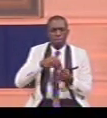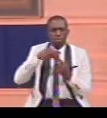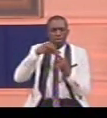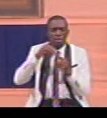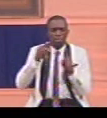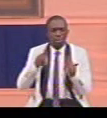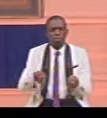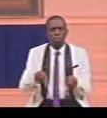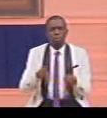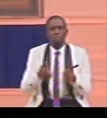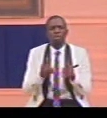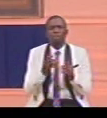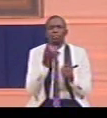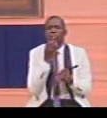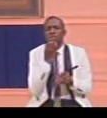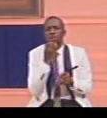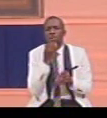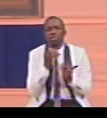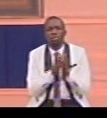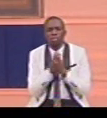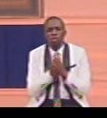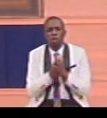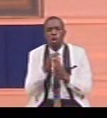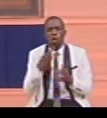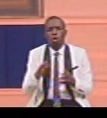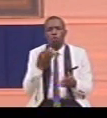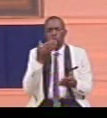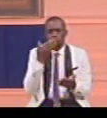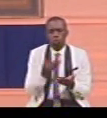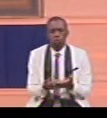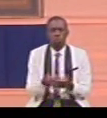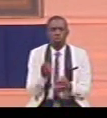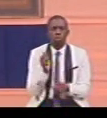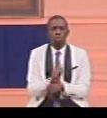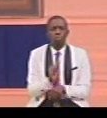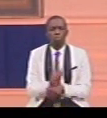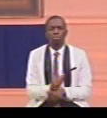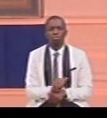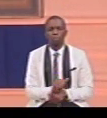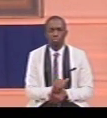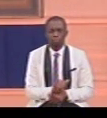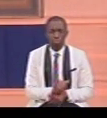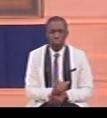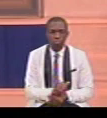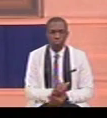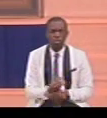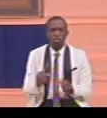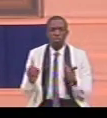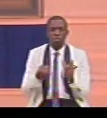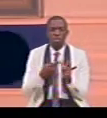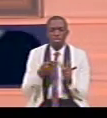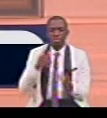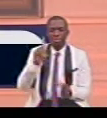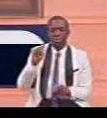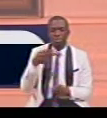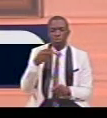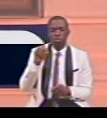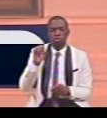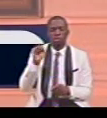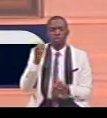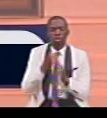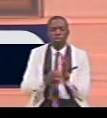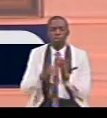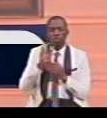at the first Thessalonians chapter 4 first Thessalonians chapter 4 our reading from verse three first